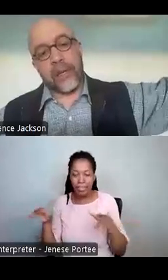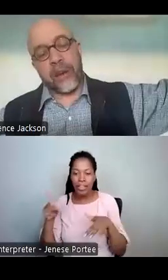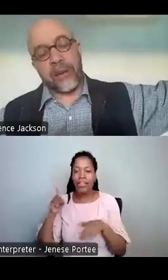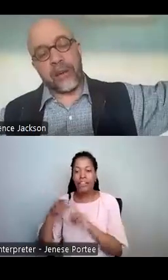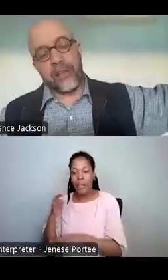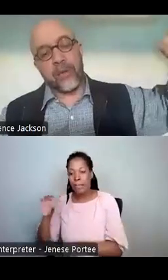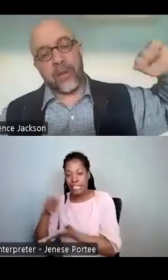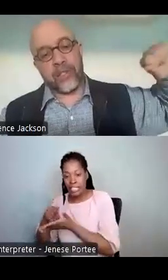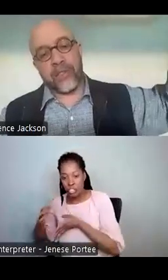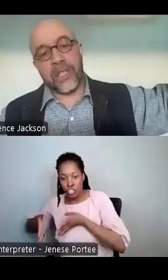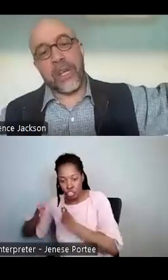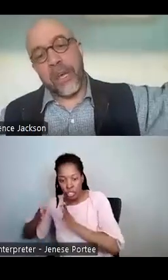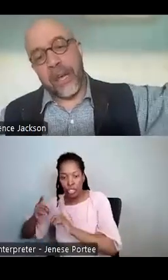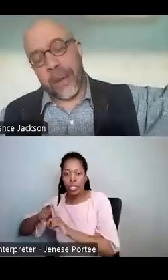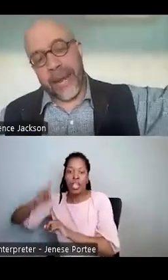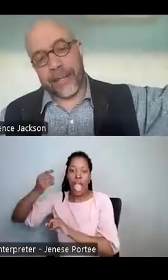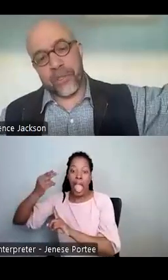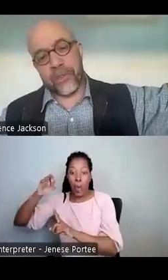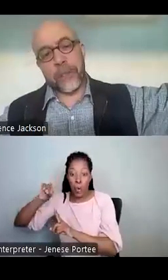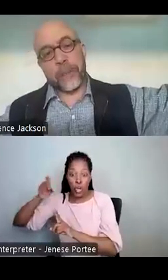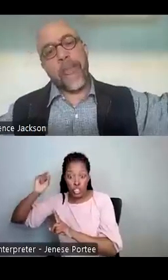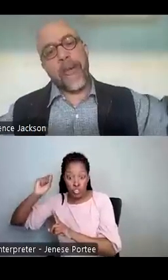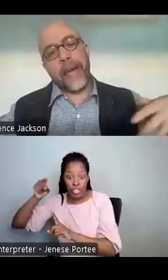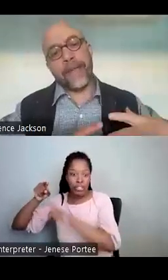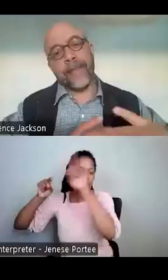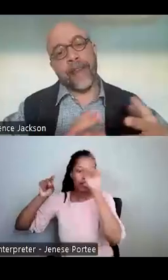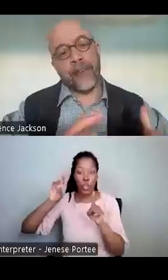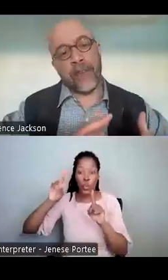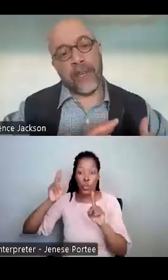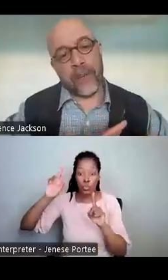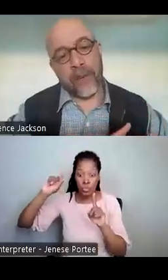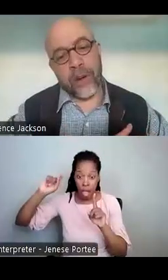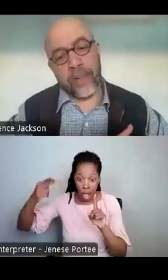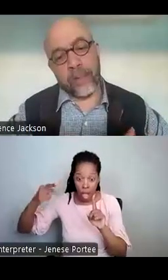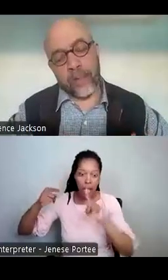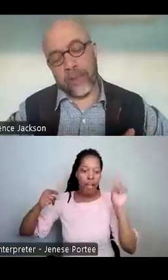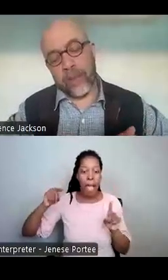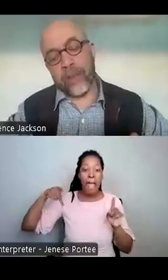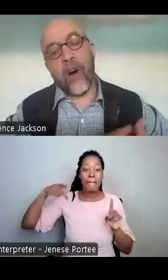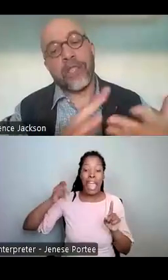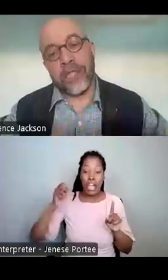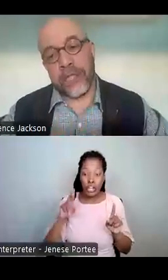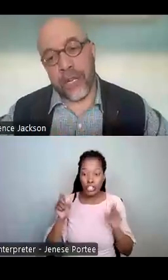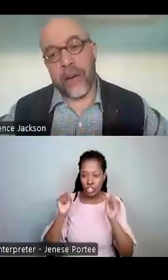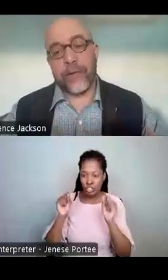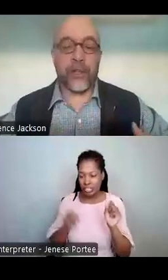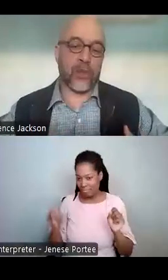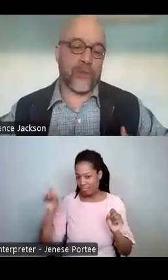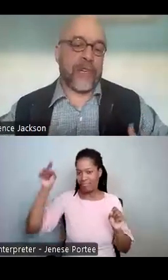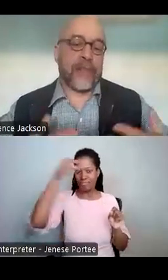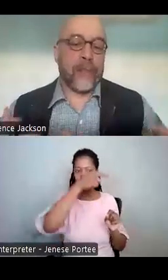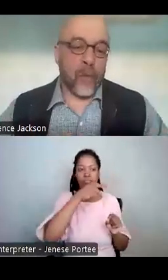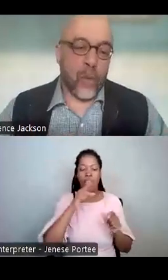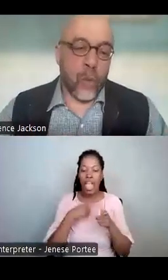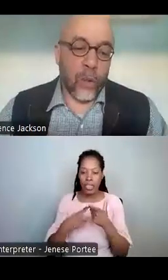Street and Utah Street and Paca Street, and then the launching of sort of